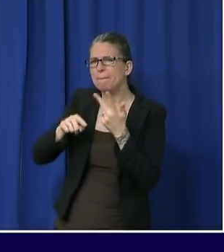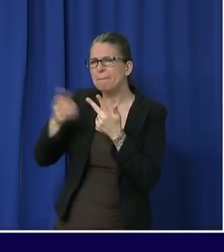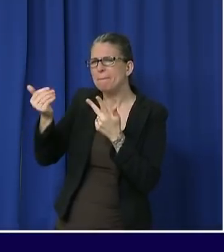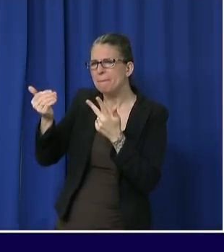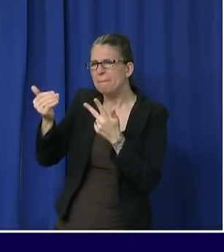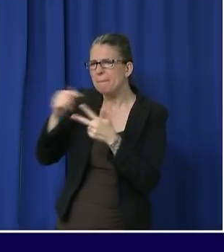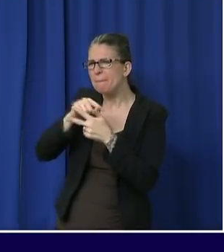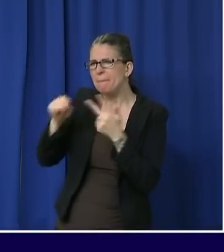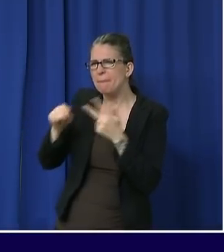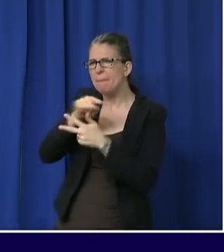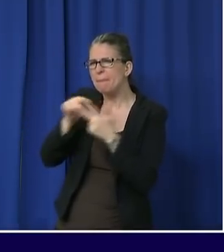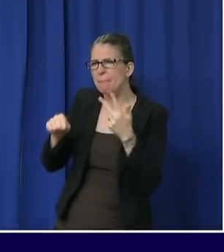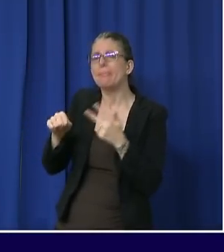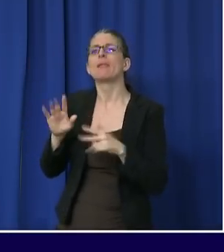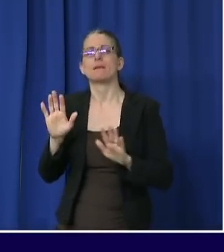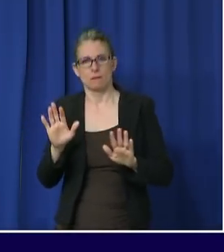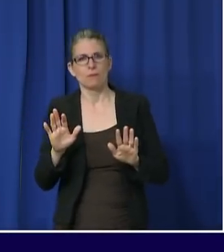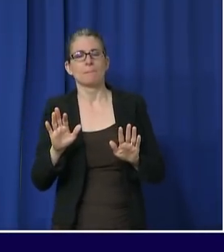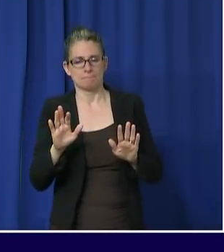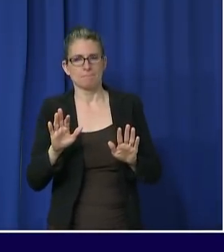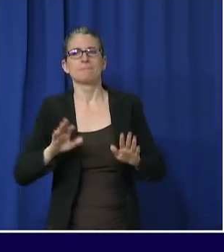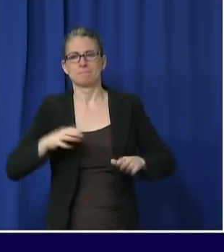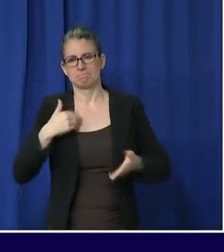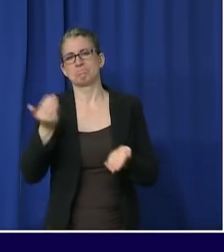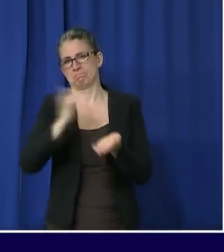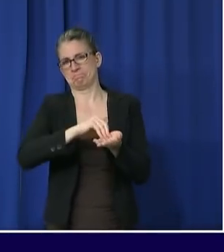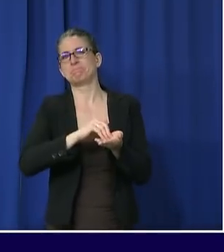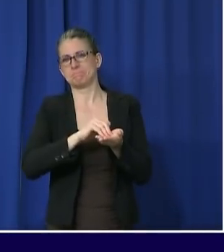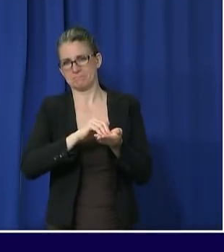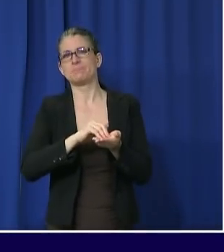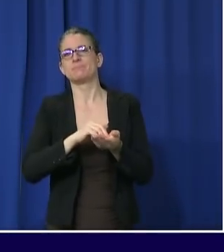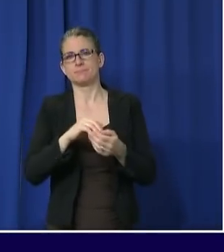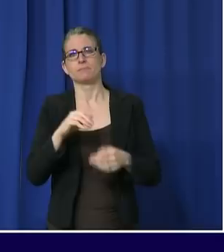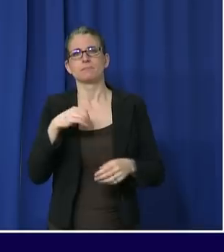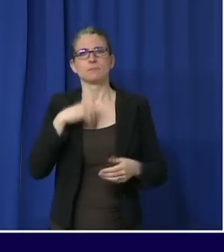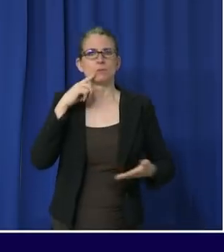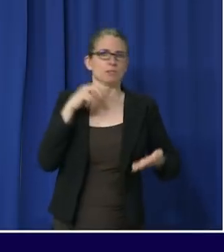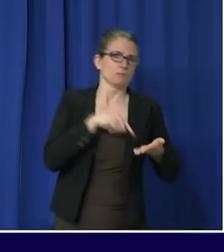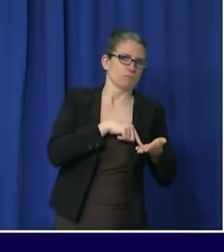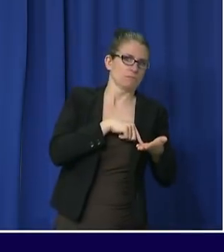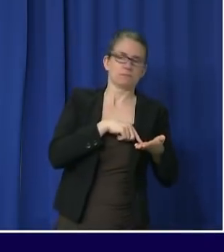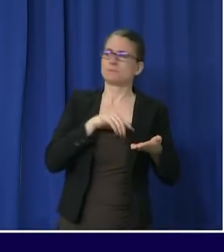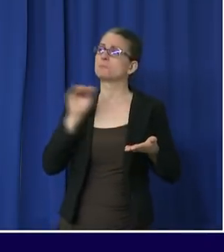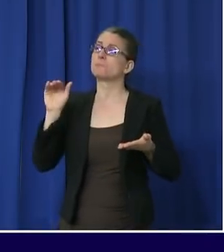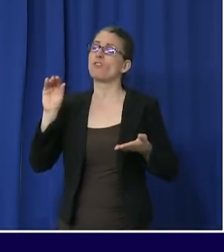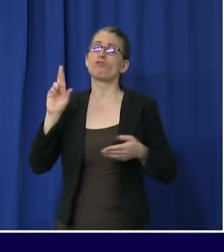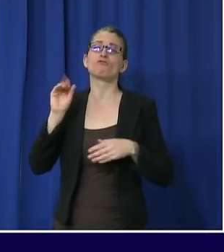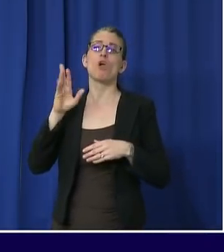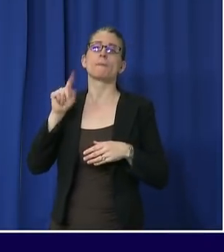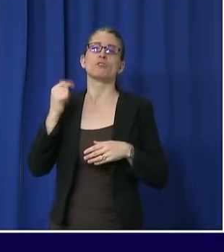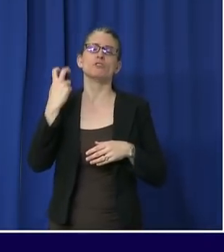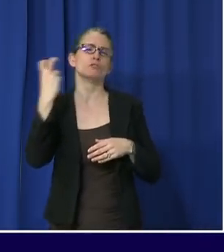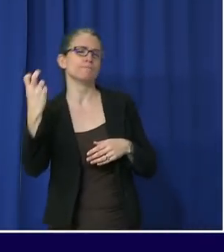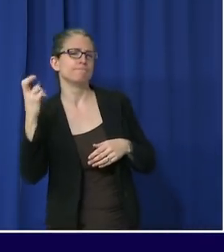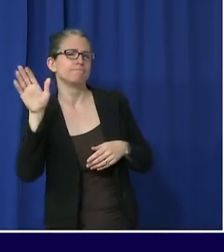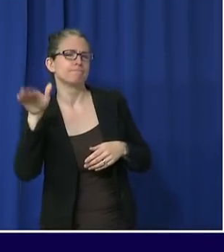Yep. So I'm going to triple check that with Robert, Kevin. I believe the Residential Community Support